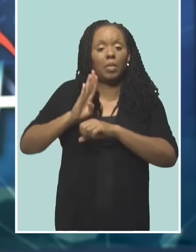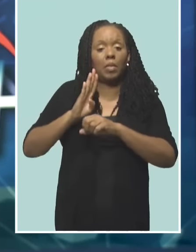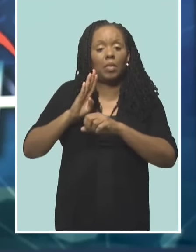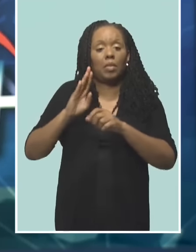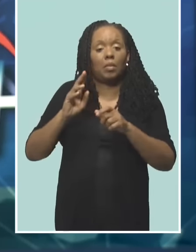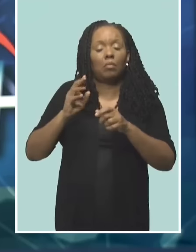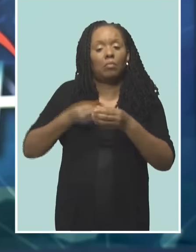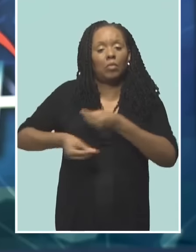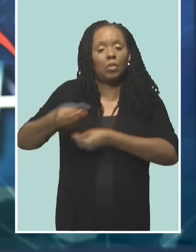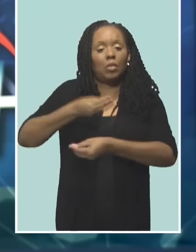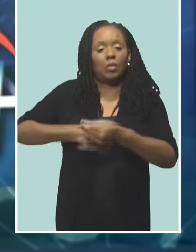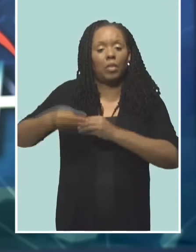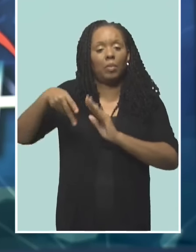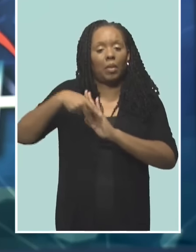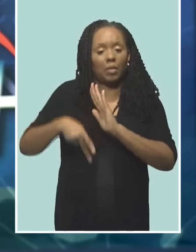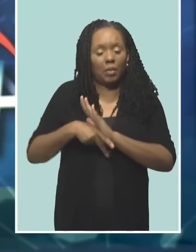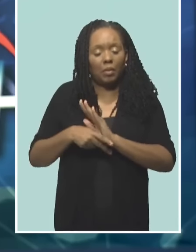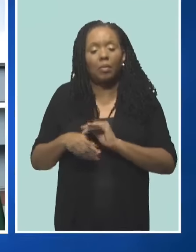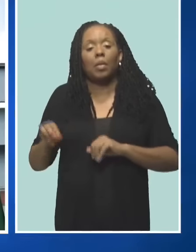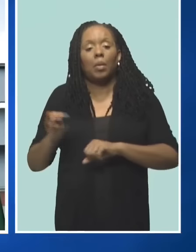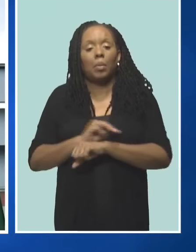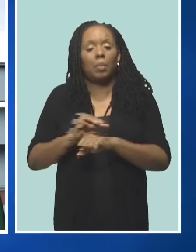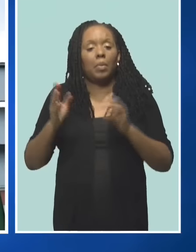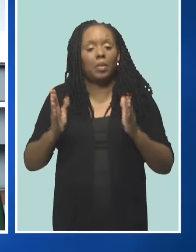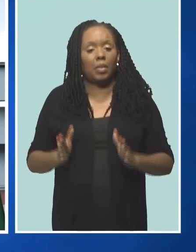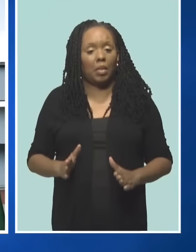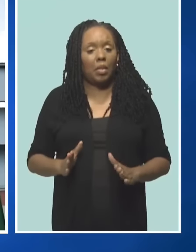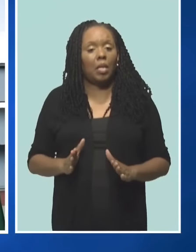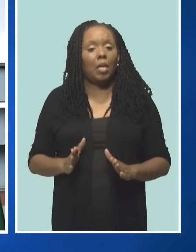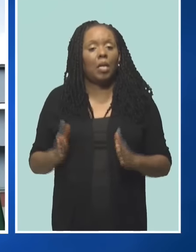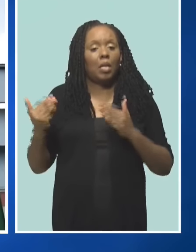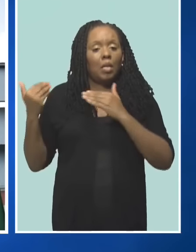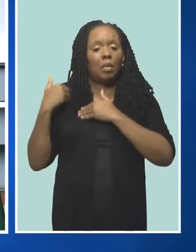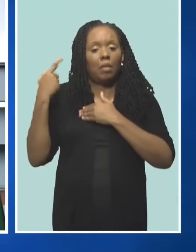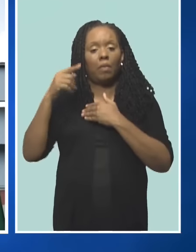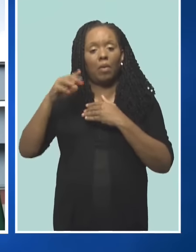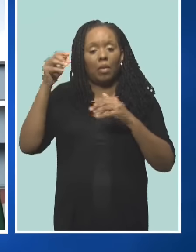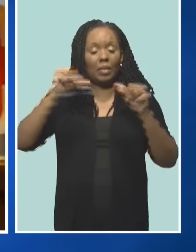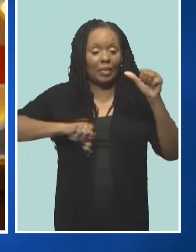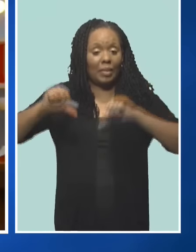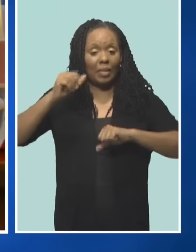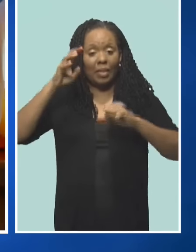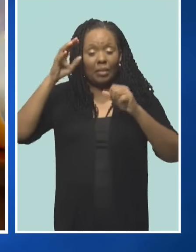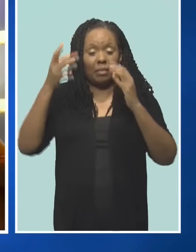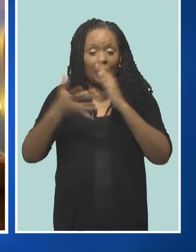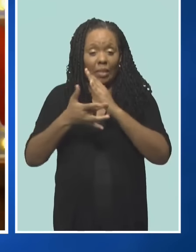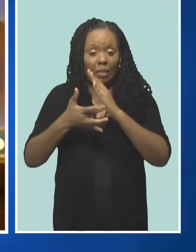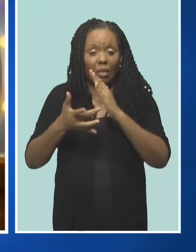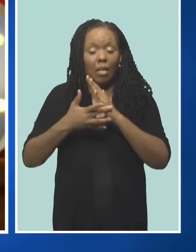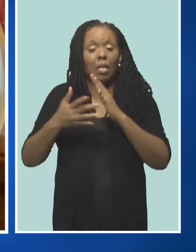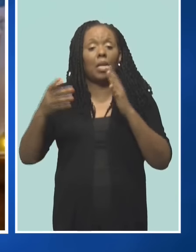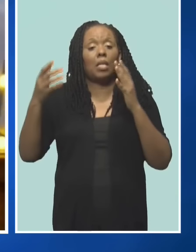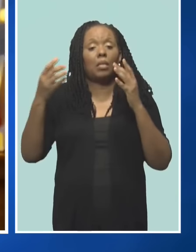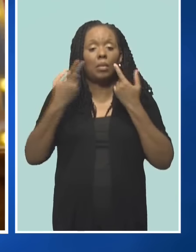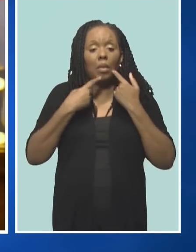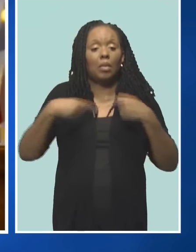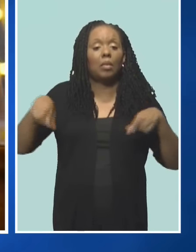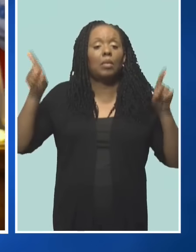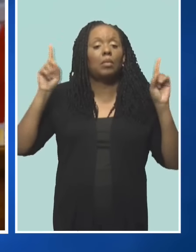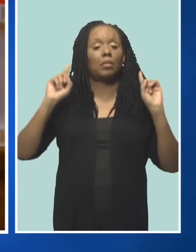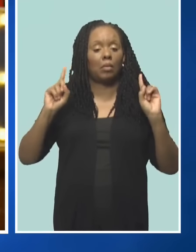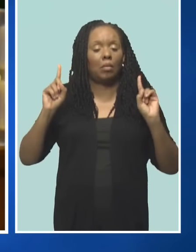Industry, Innovation, Science and Technology, Marcia Cannell, made the announcement as she addressed the 60th anniversary celebration of